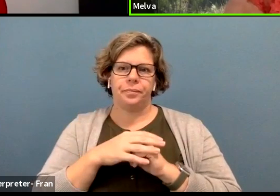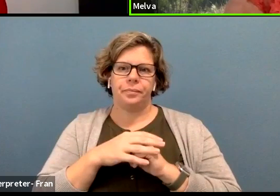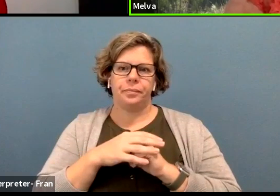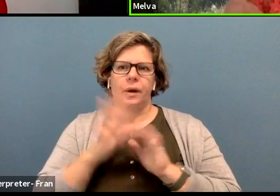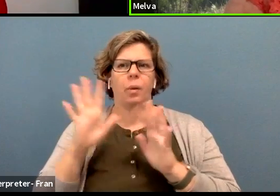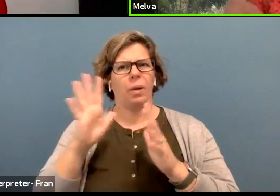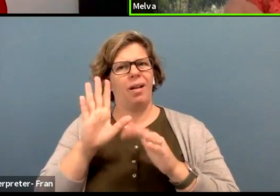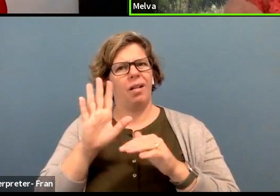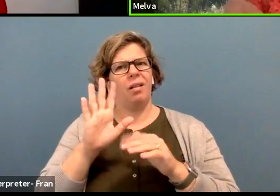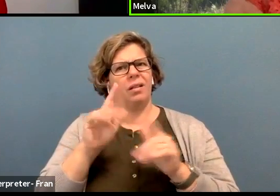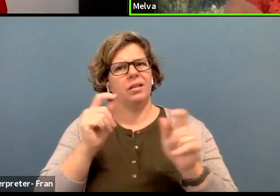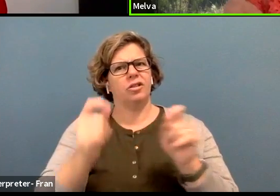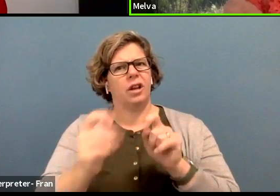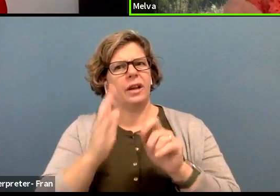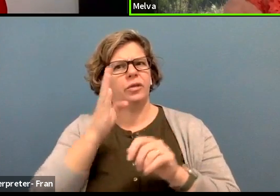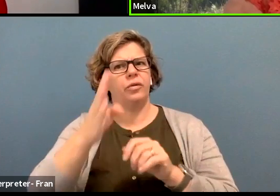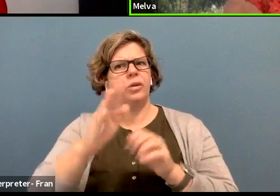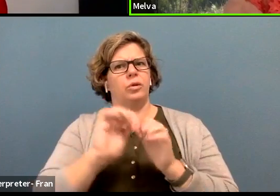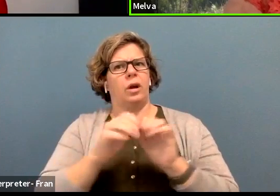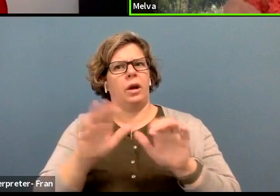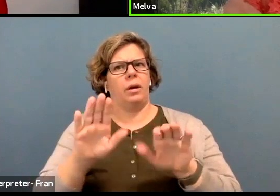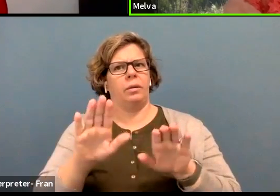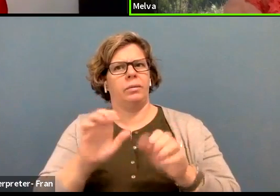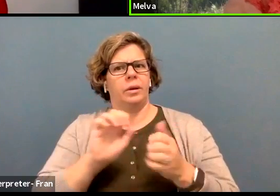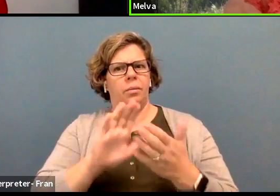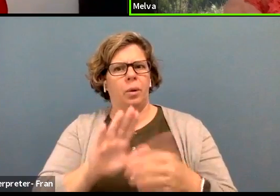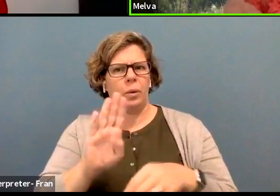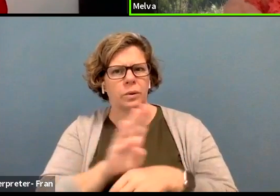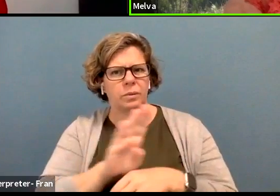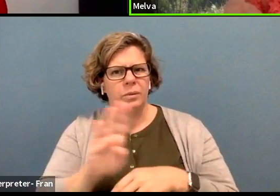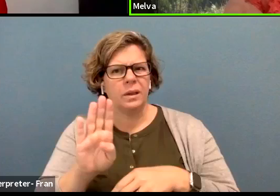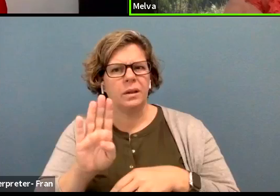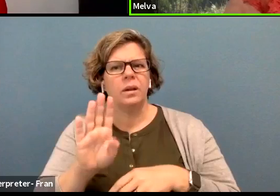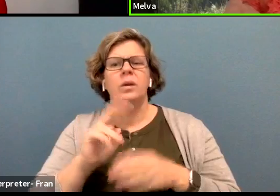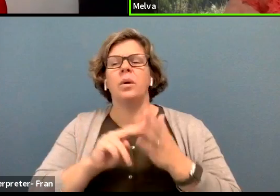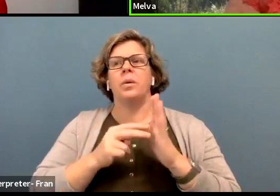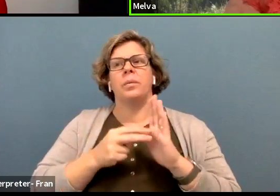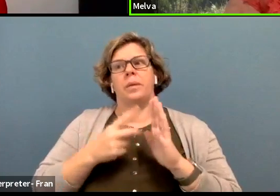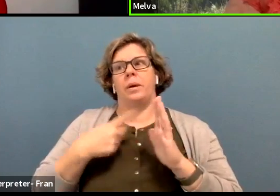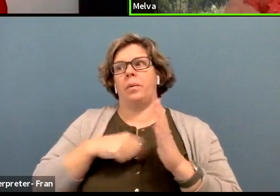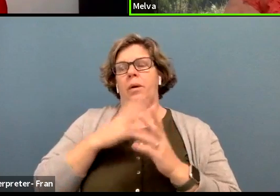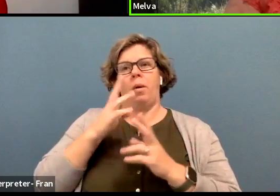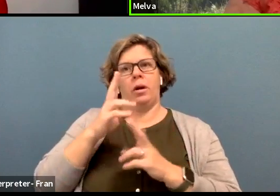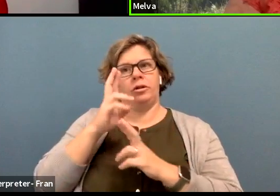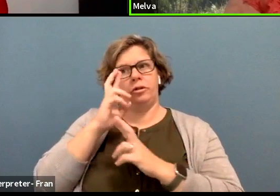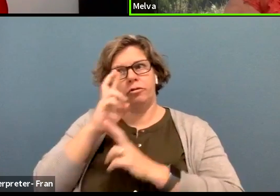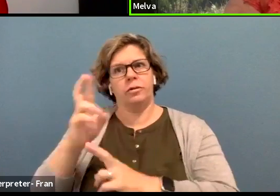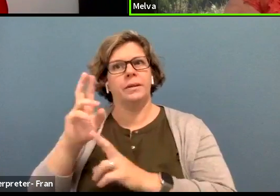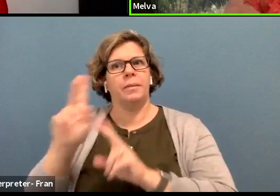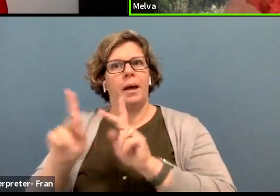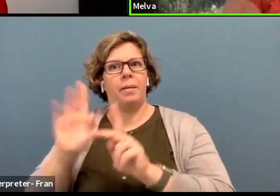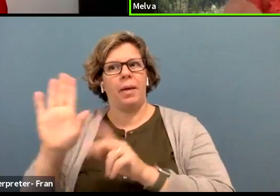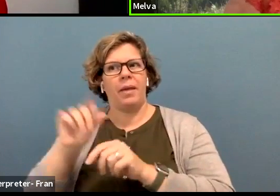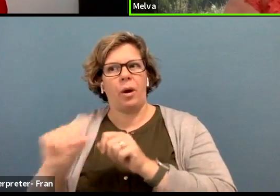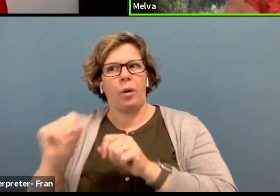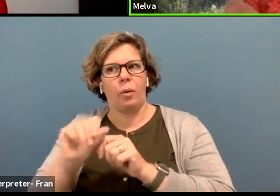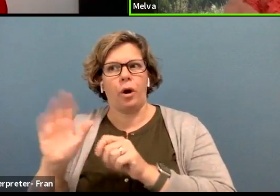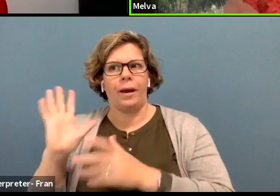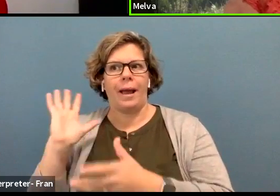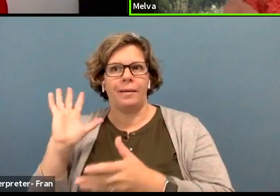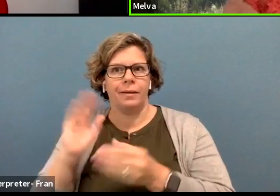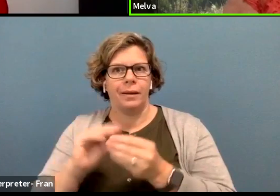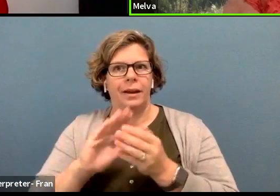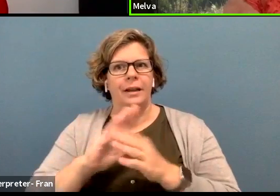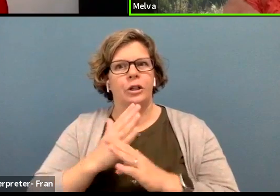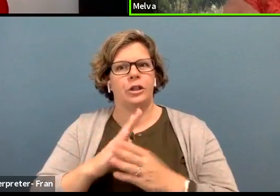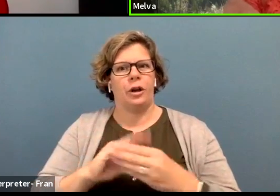we want to acknowledge those who worked that hard in the past and bring them into and let people know what